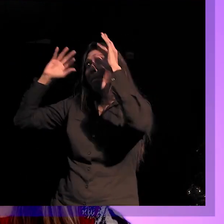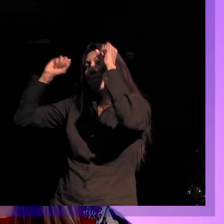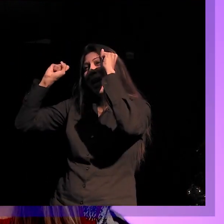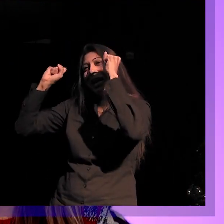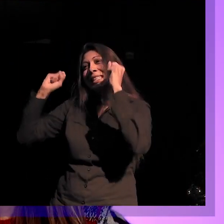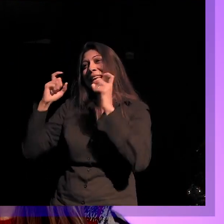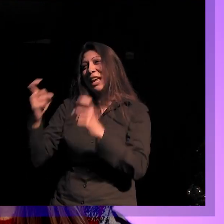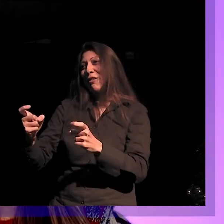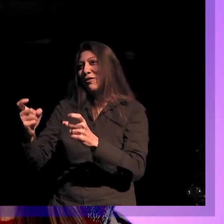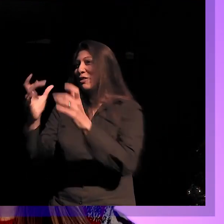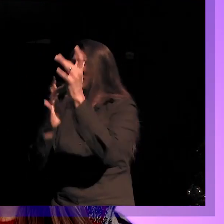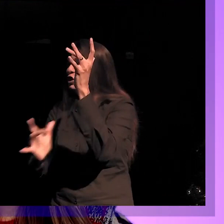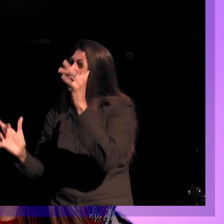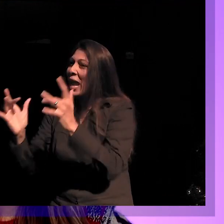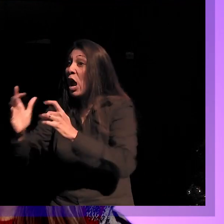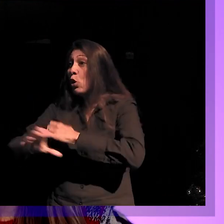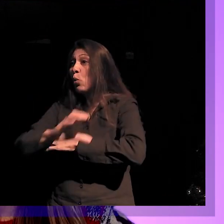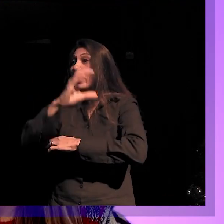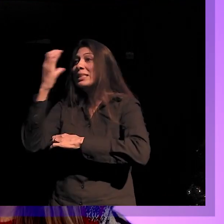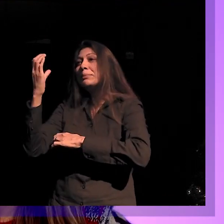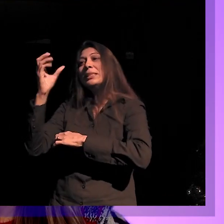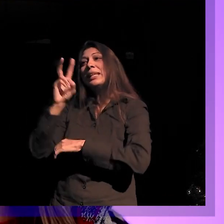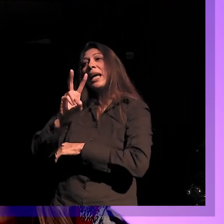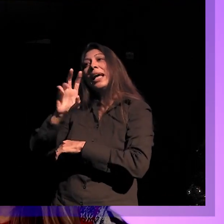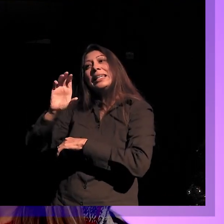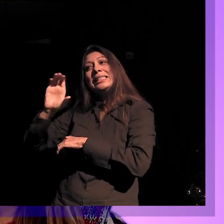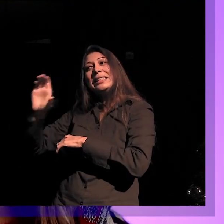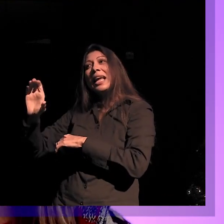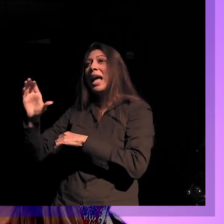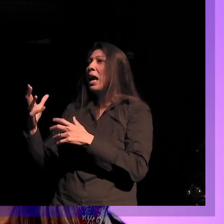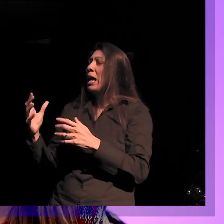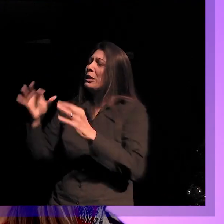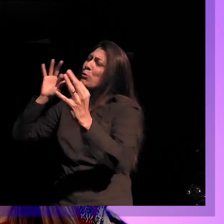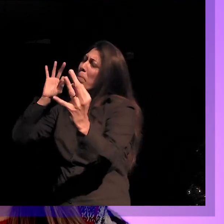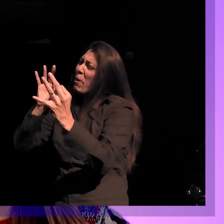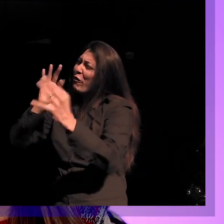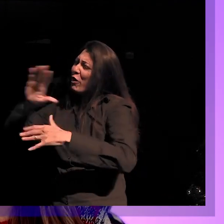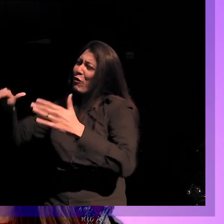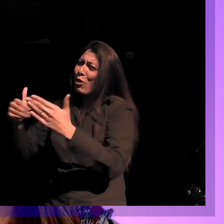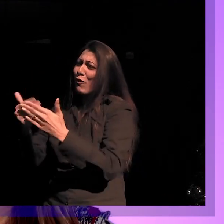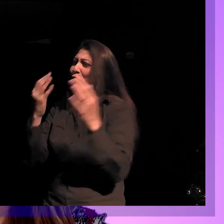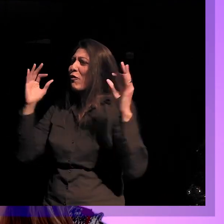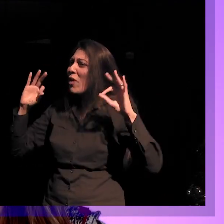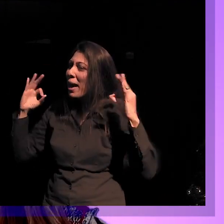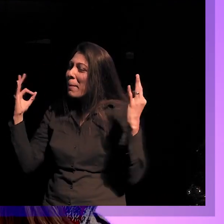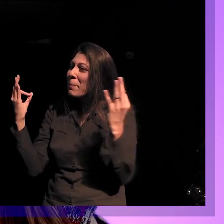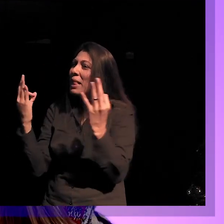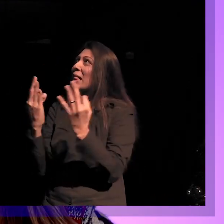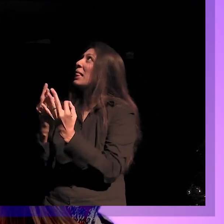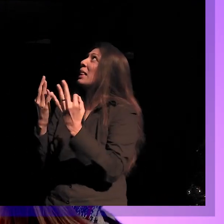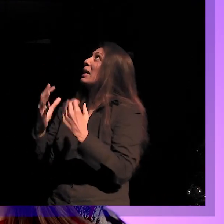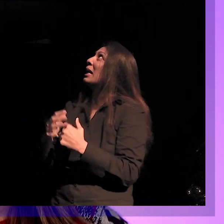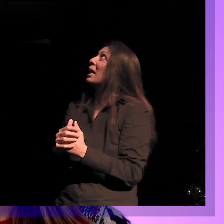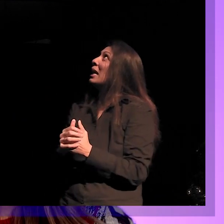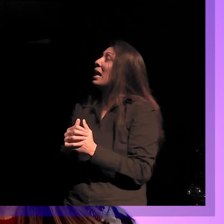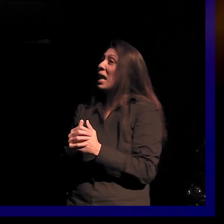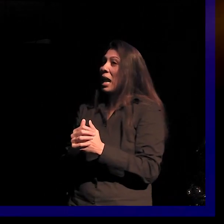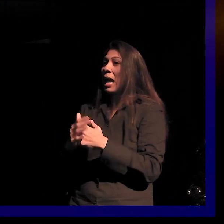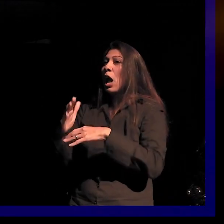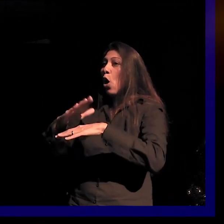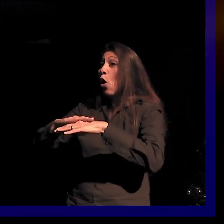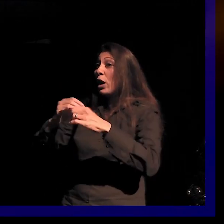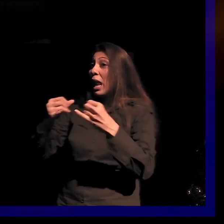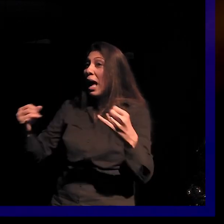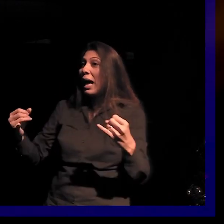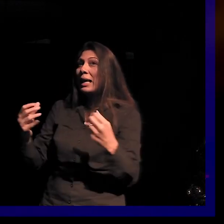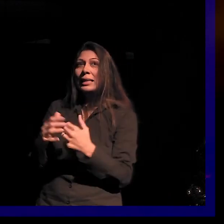Jesus. Christmas at the Vineyard is perfect for the whole family. We'll gather in person and online to